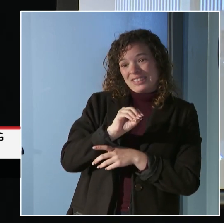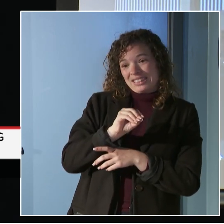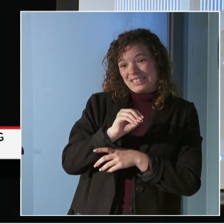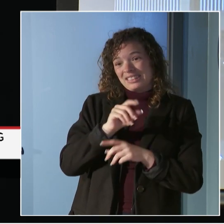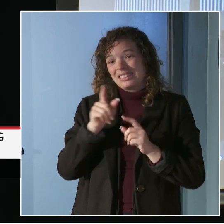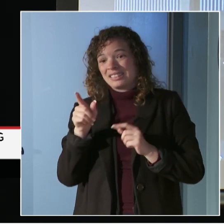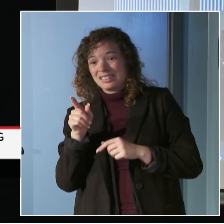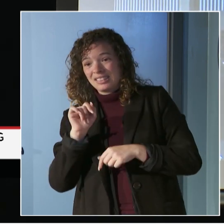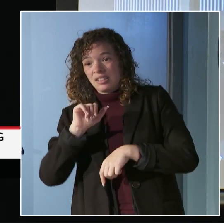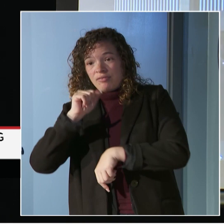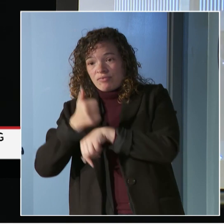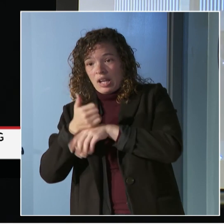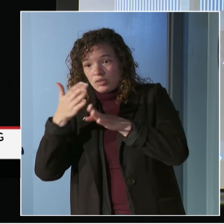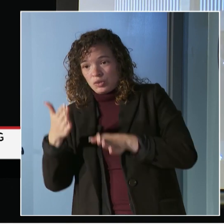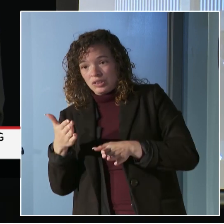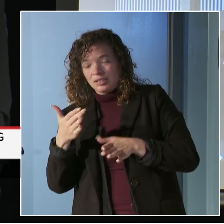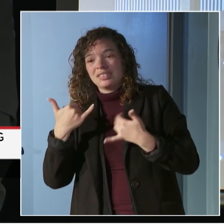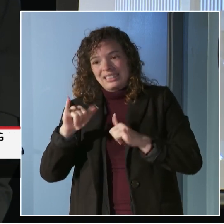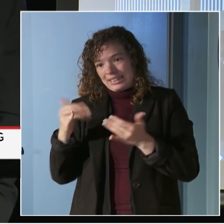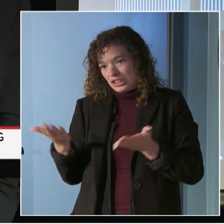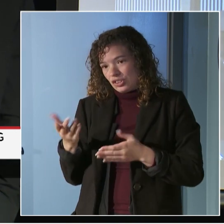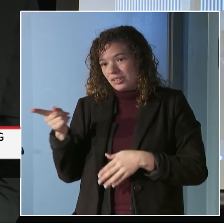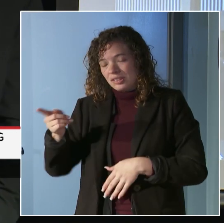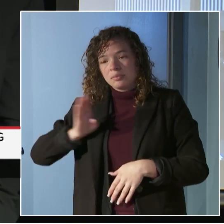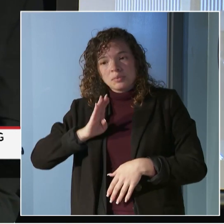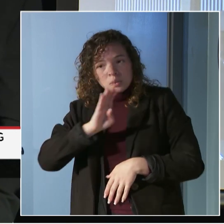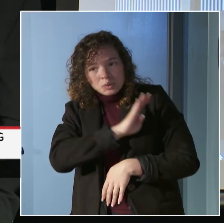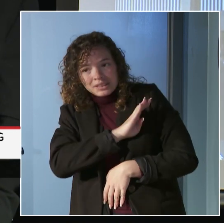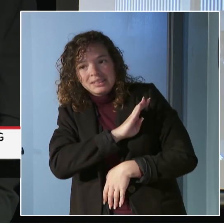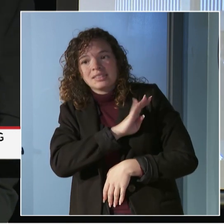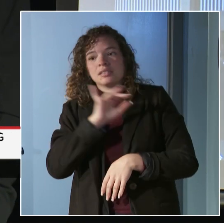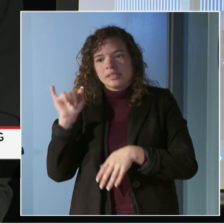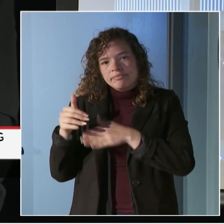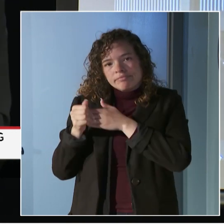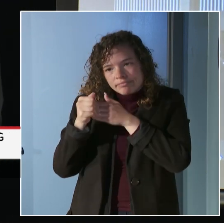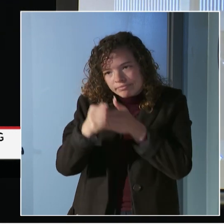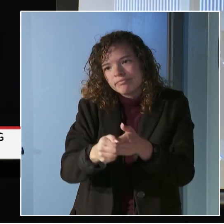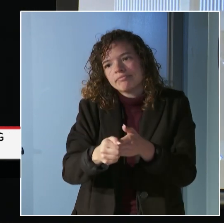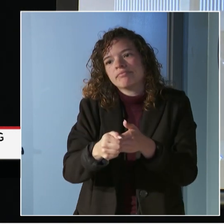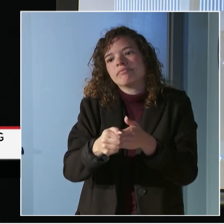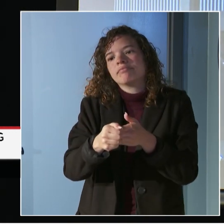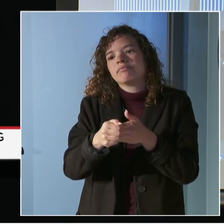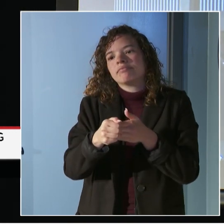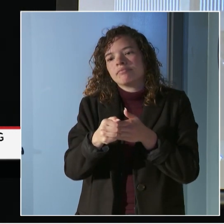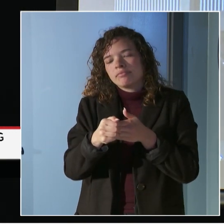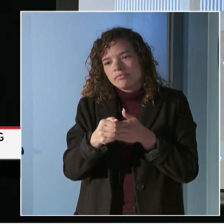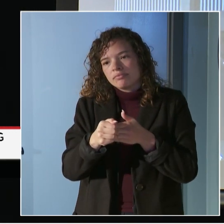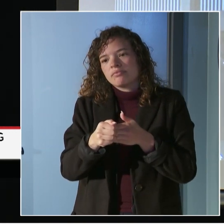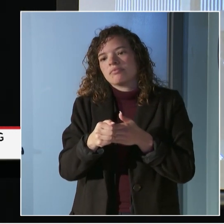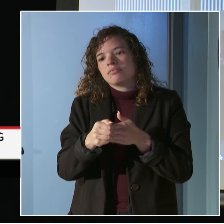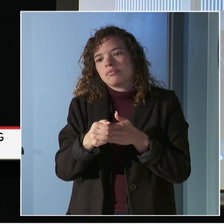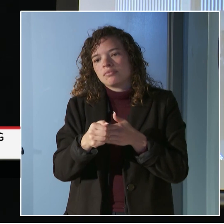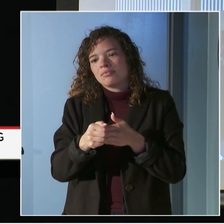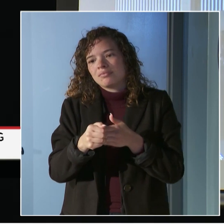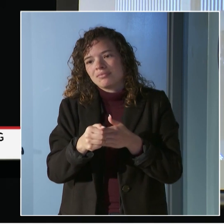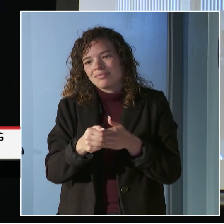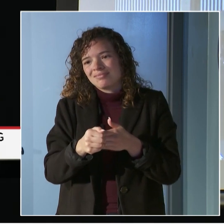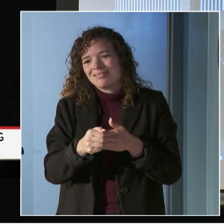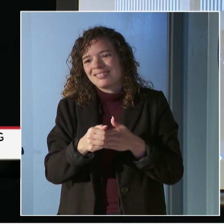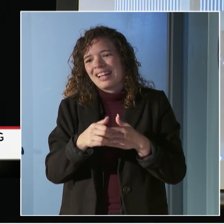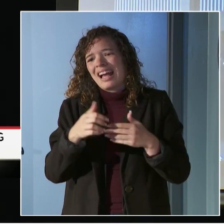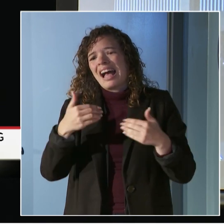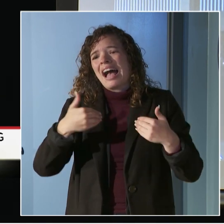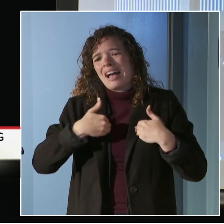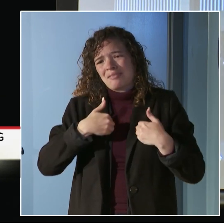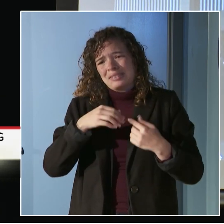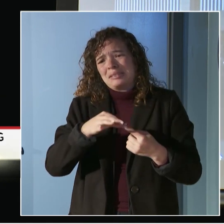board and still lead with heart and soul, you have a special thing.